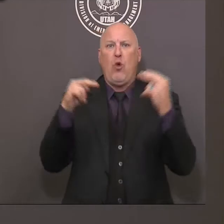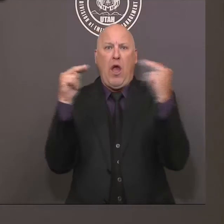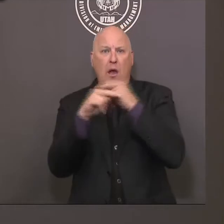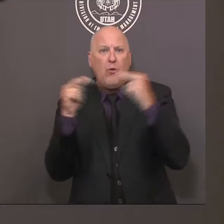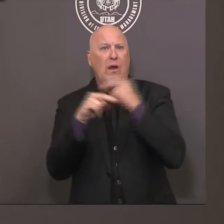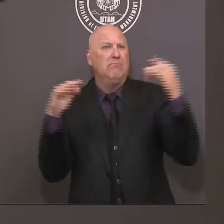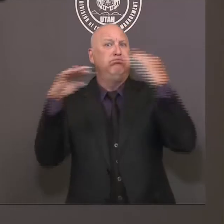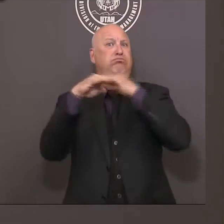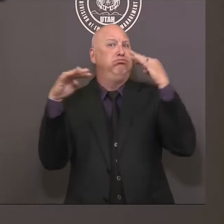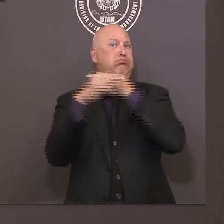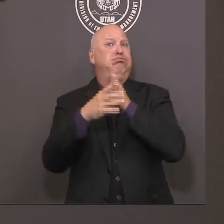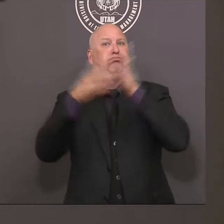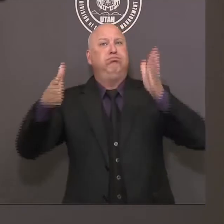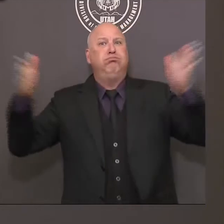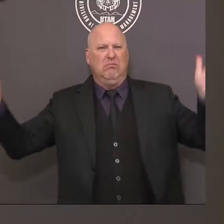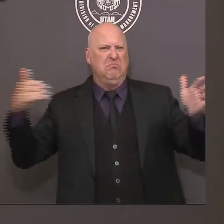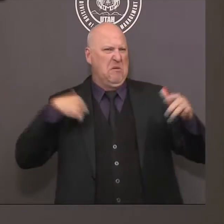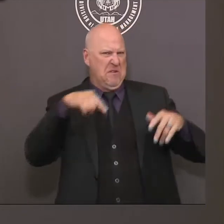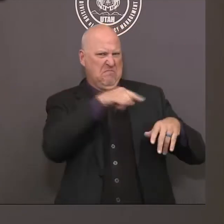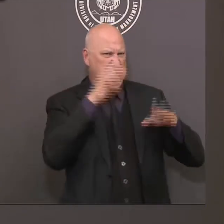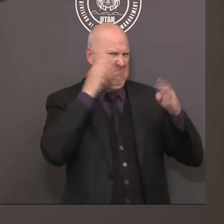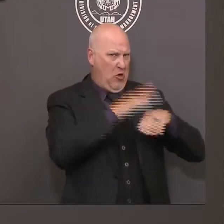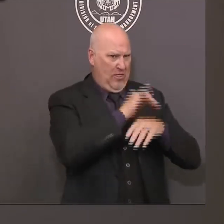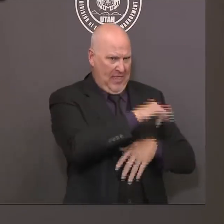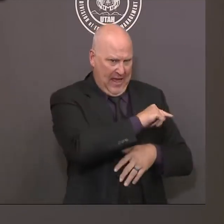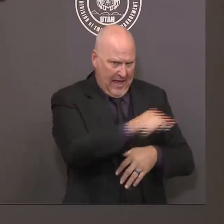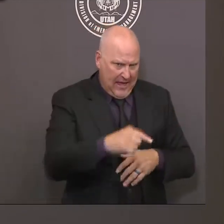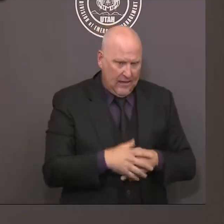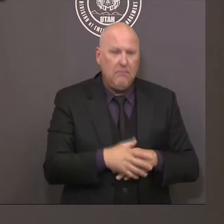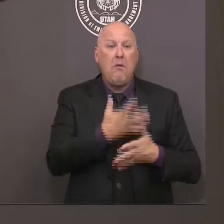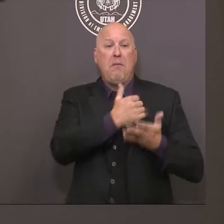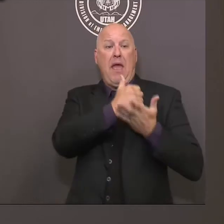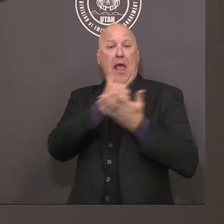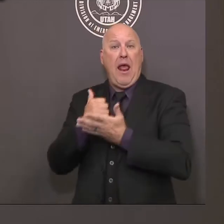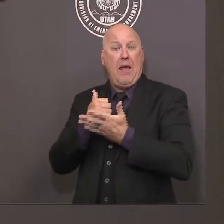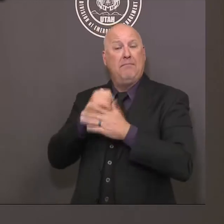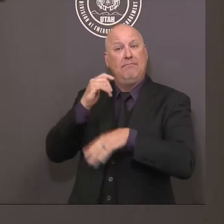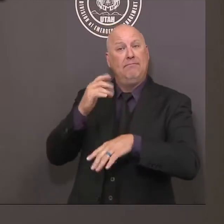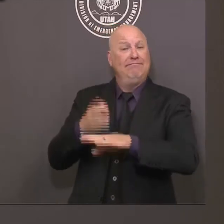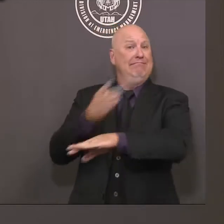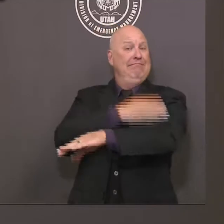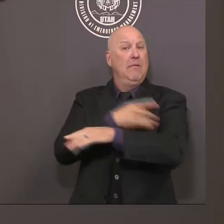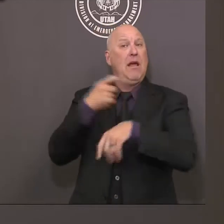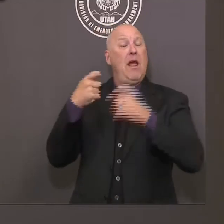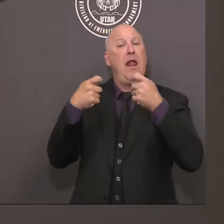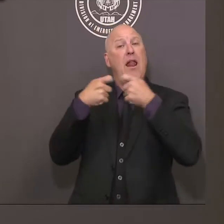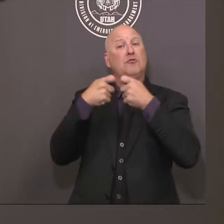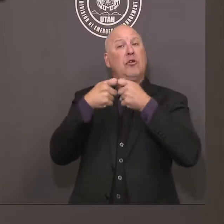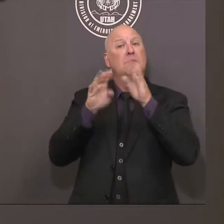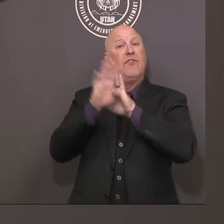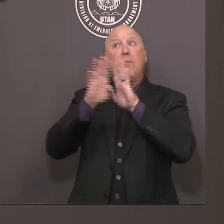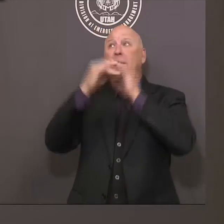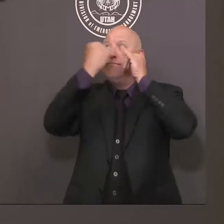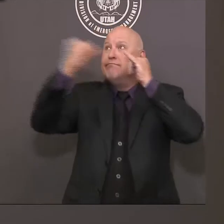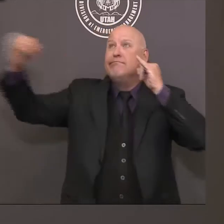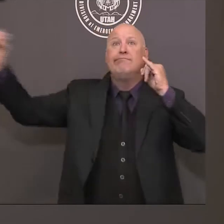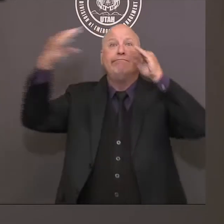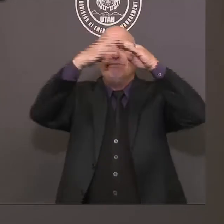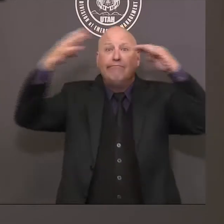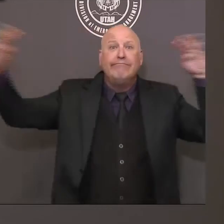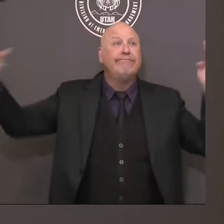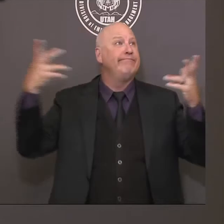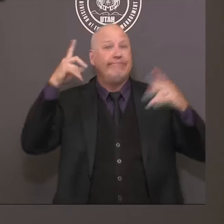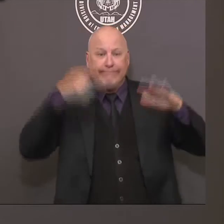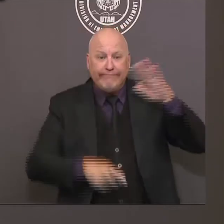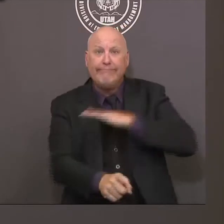charging stations as possible investments. Transit, bus rapid transit, front-runner double tracking in